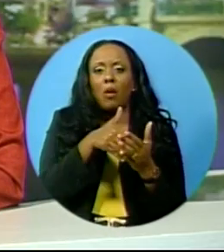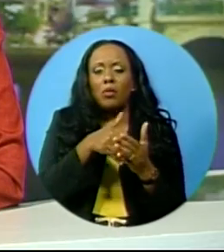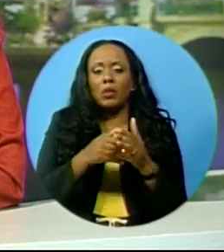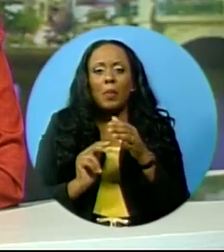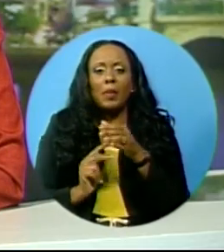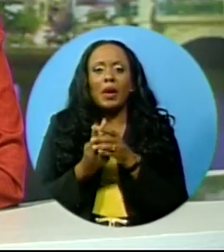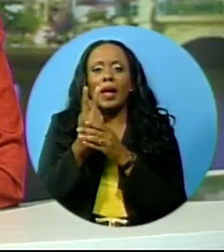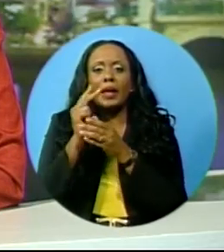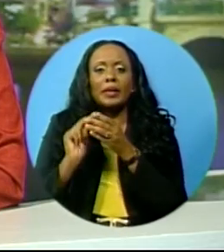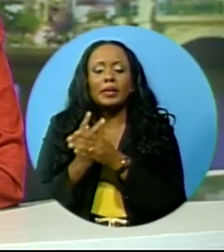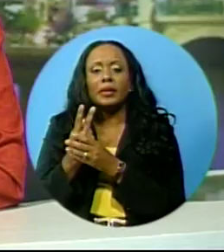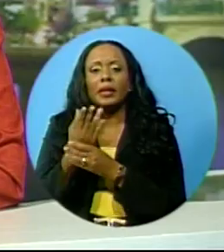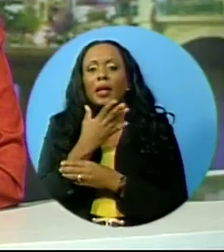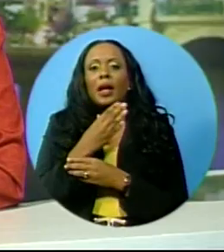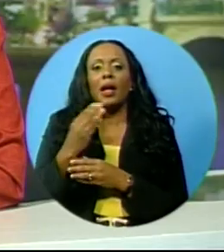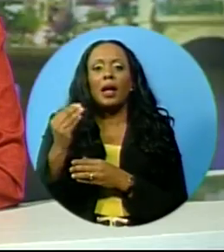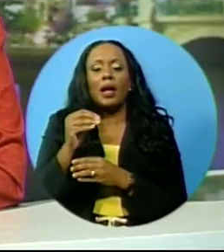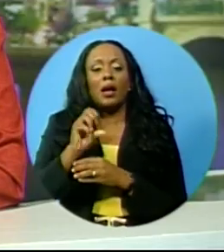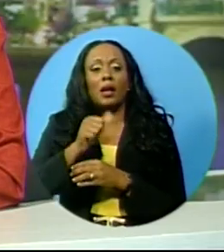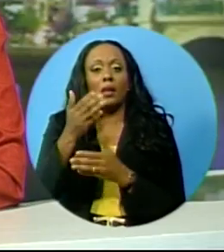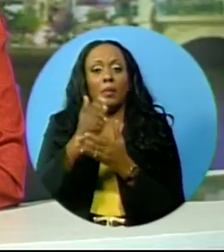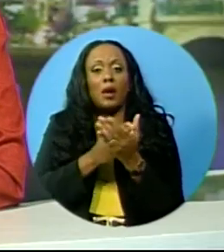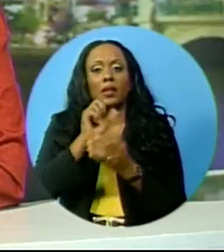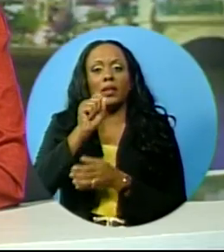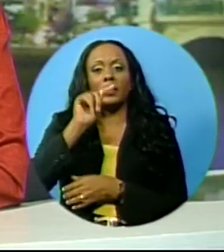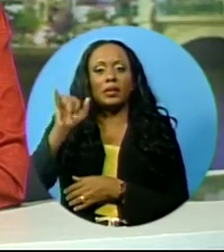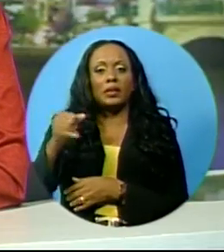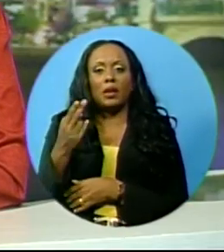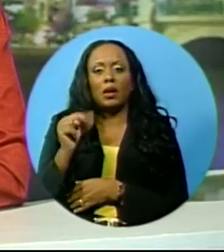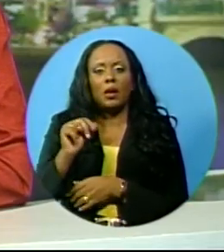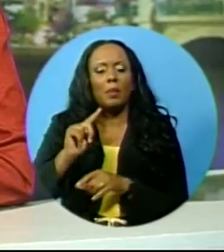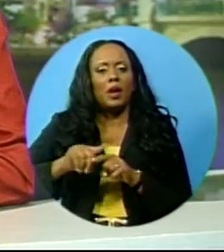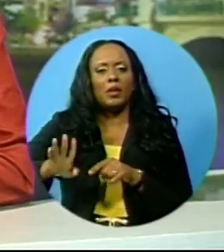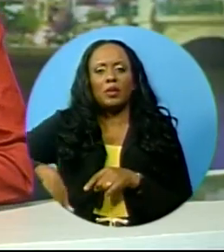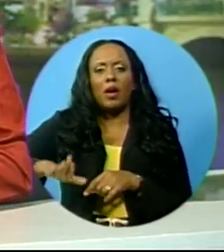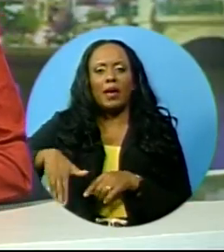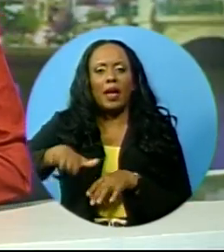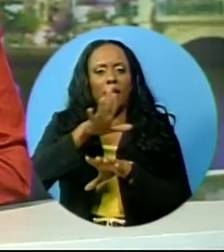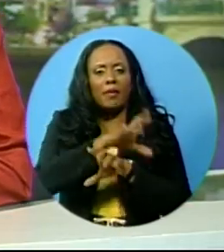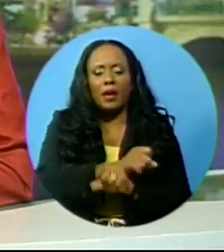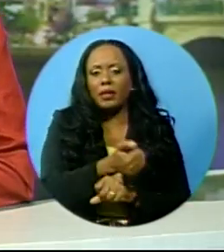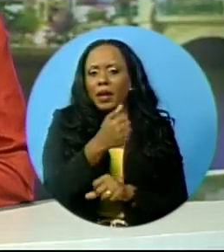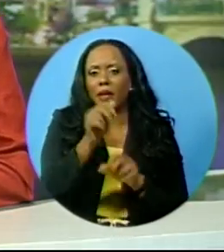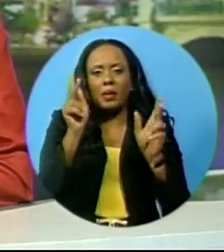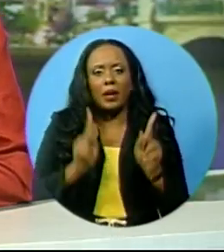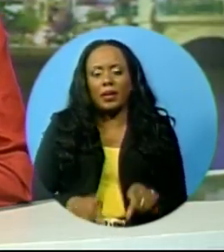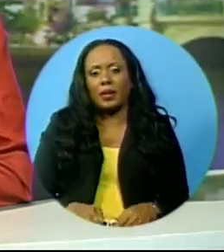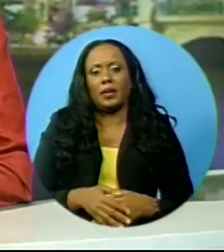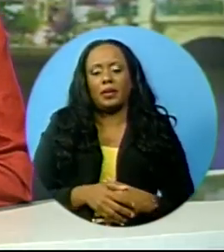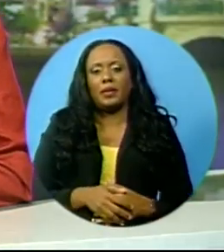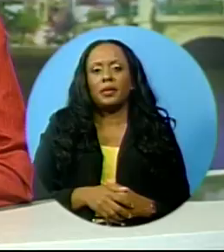over 1,700 in Edgecliff. No arrests have been made in relation to those seizures.